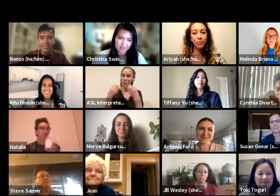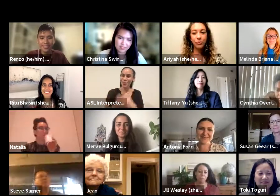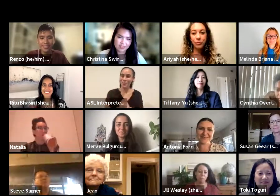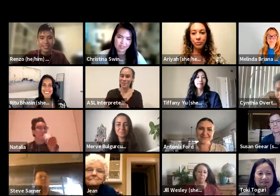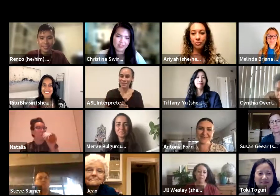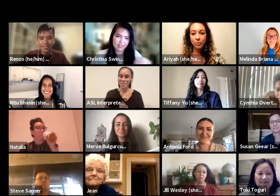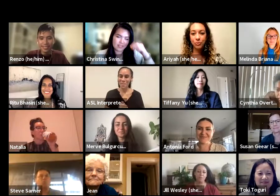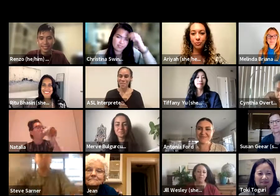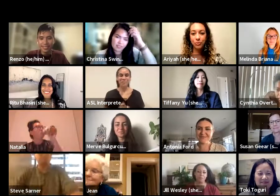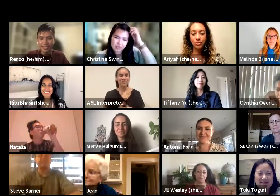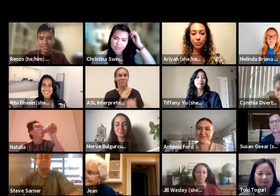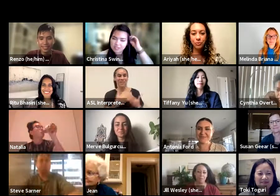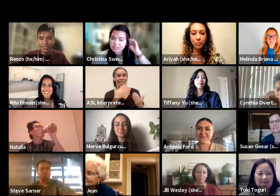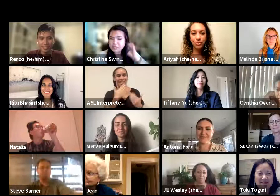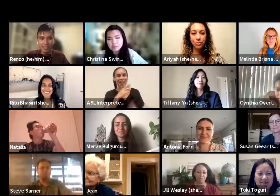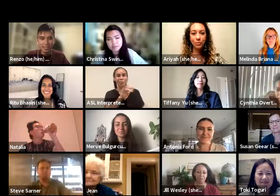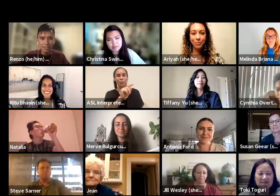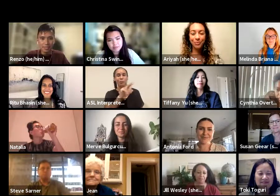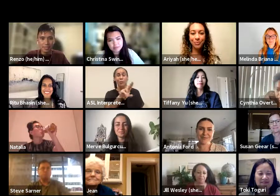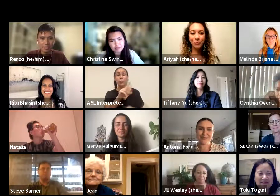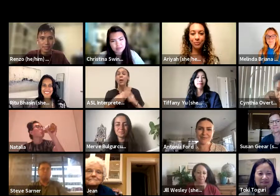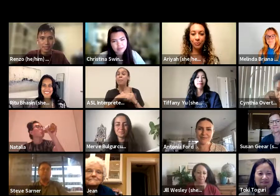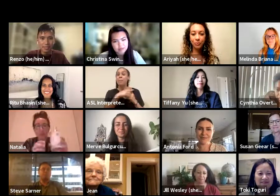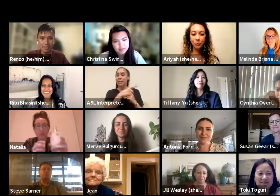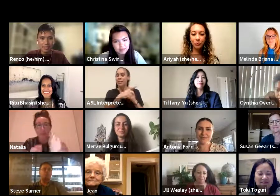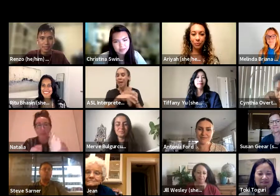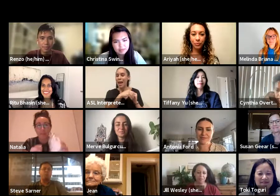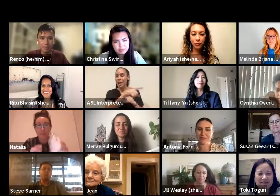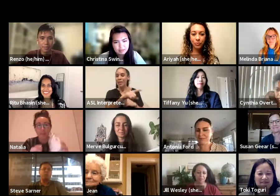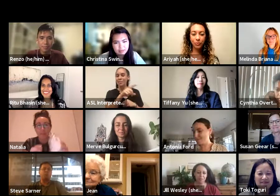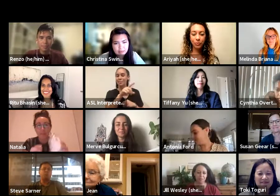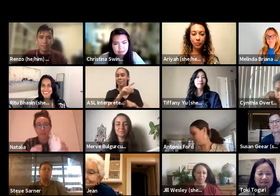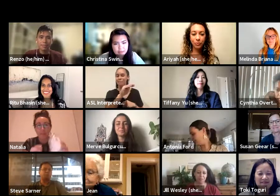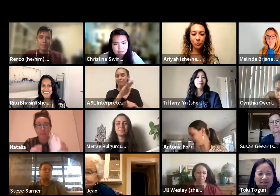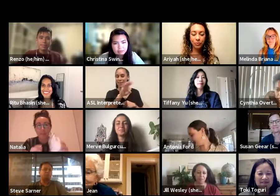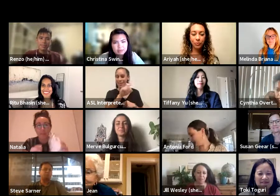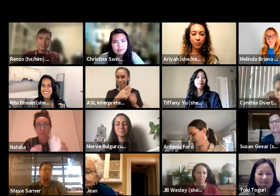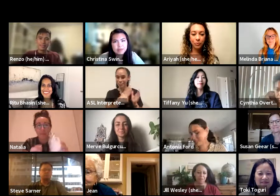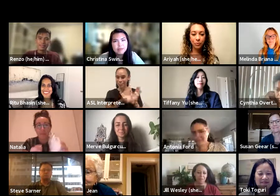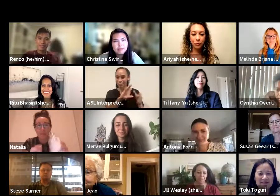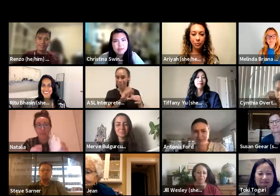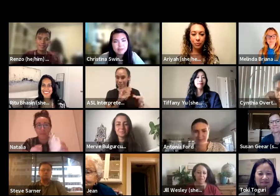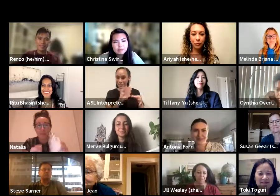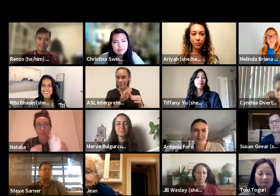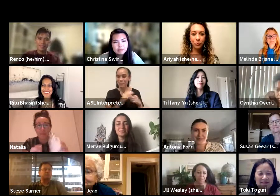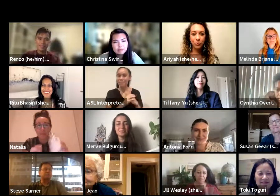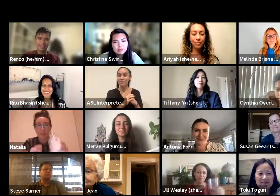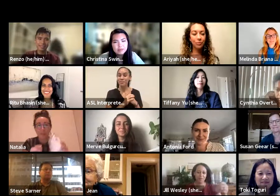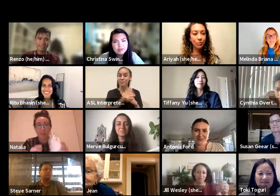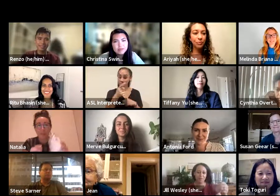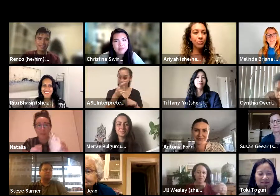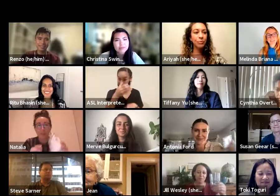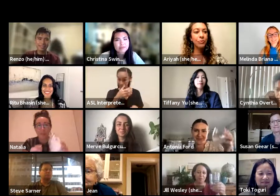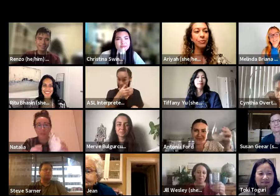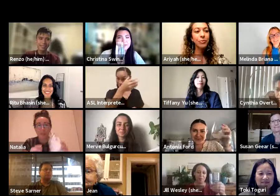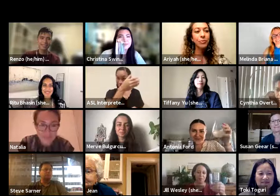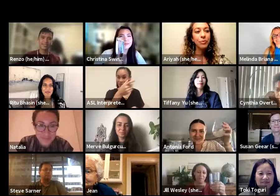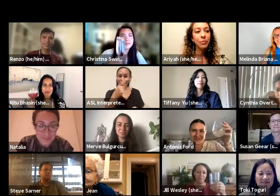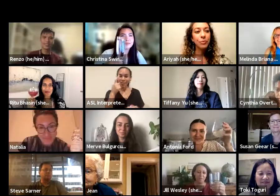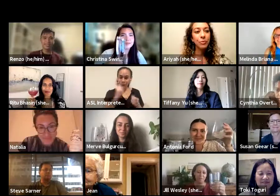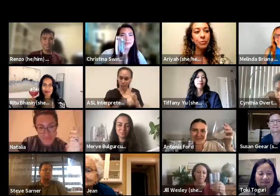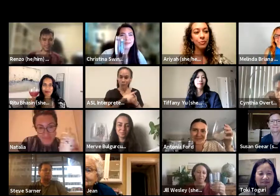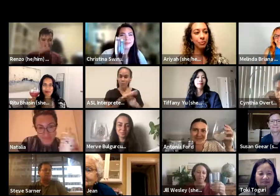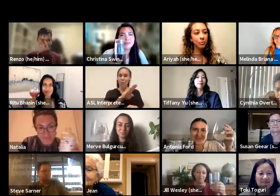Ritu. Thank you. +1 to what Melinda said, and thank you all the humans for being here. And this toast is to Melinda